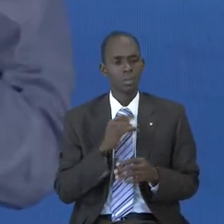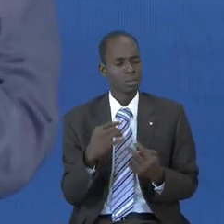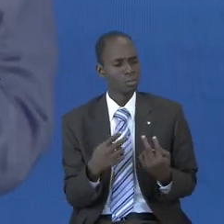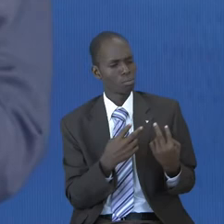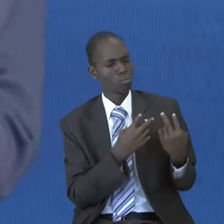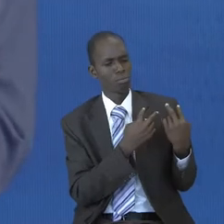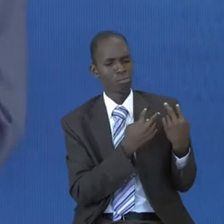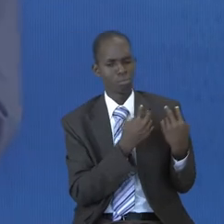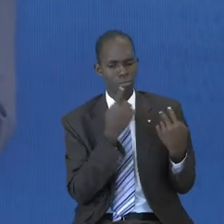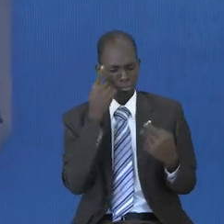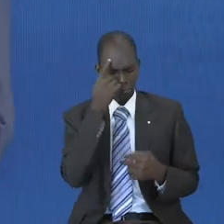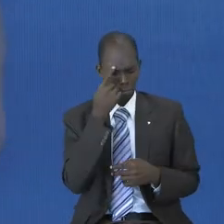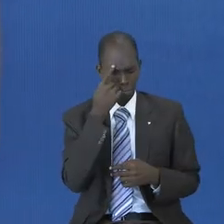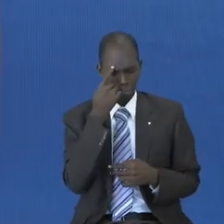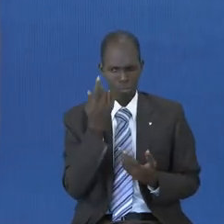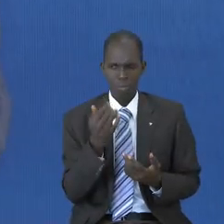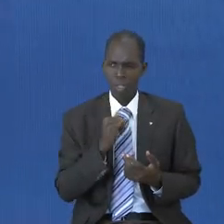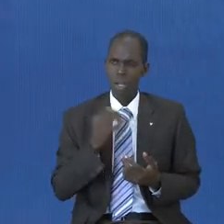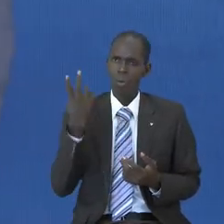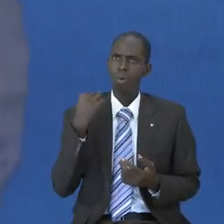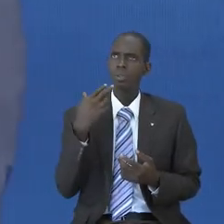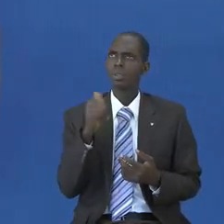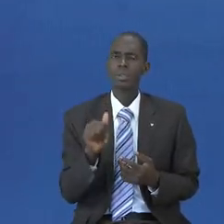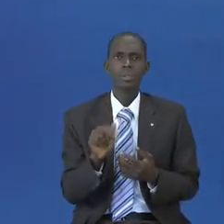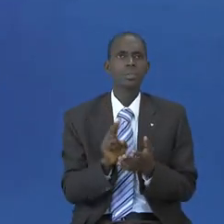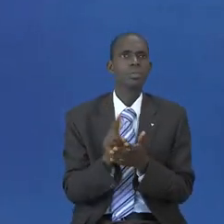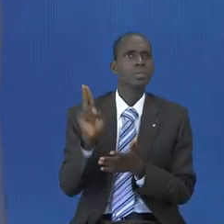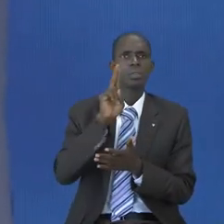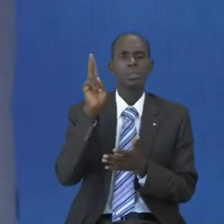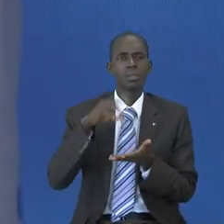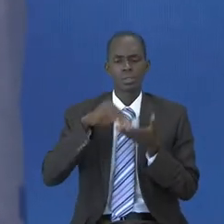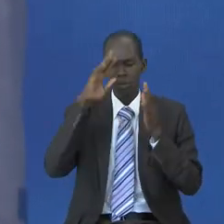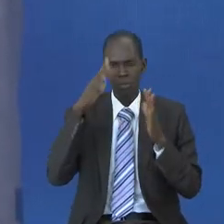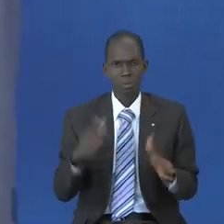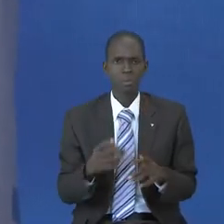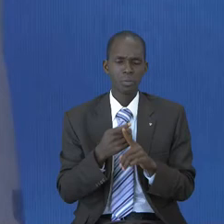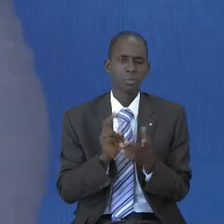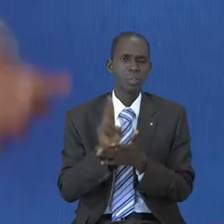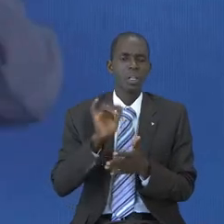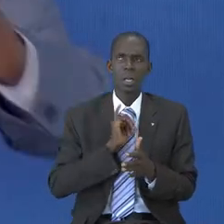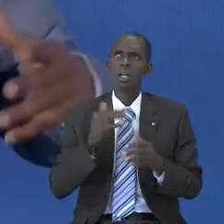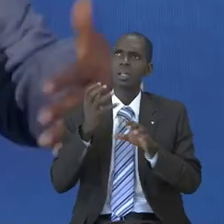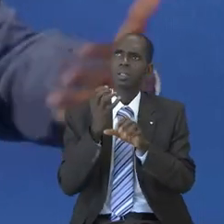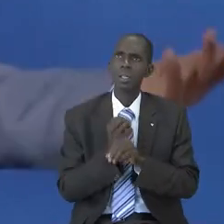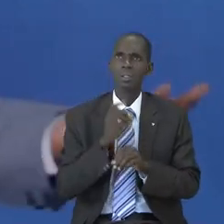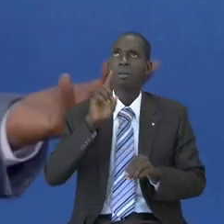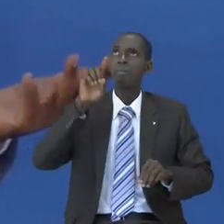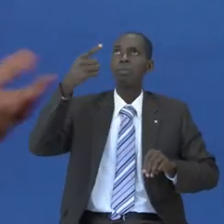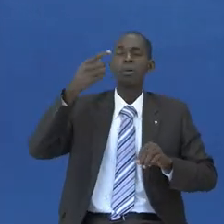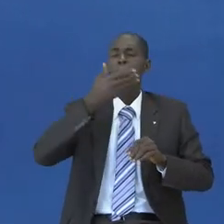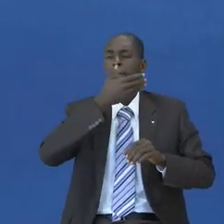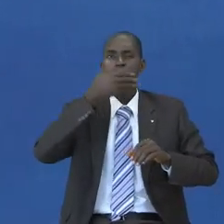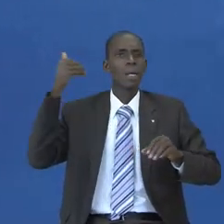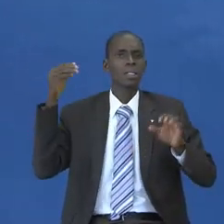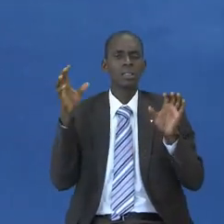that I'm a university graduate. I remember I had first class. I remember I've been a